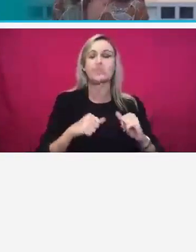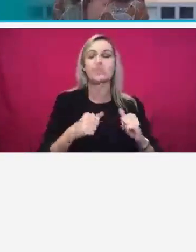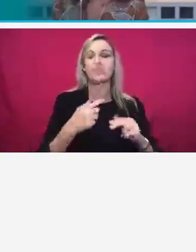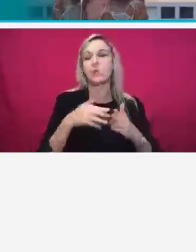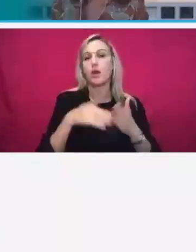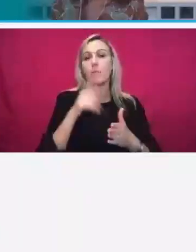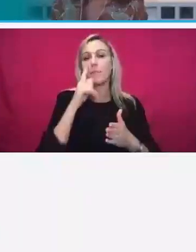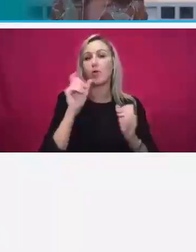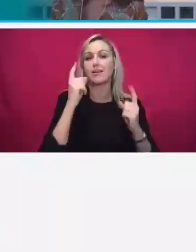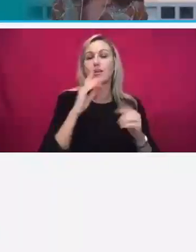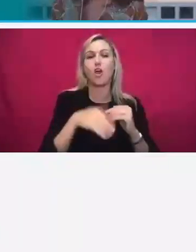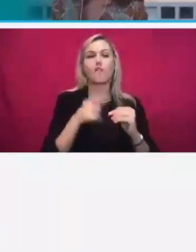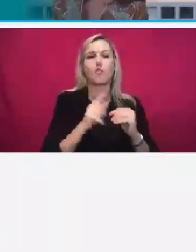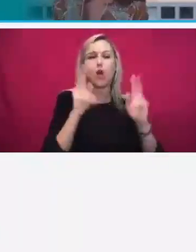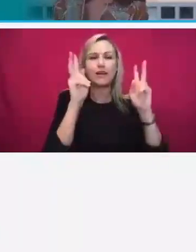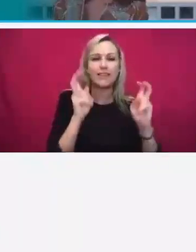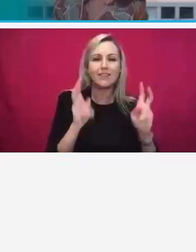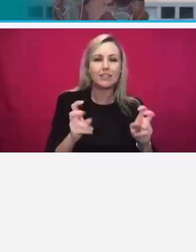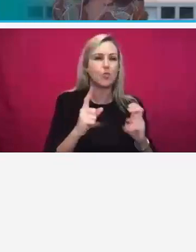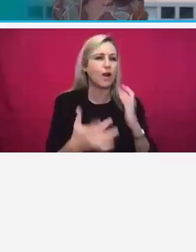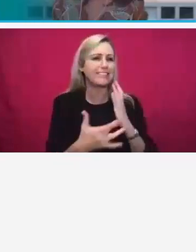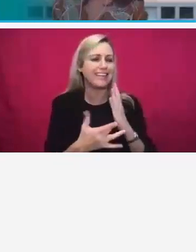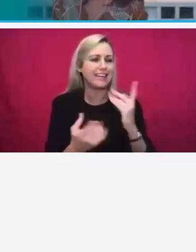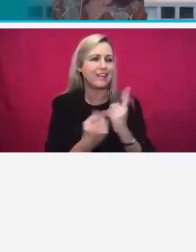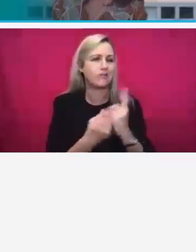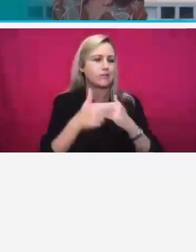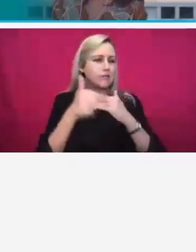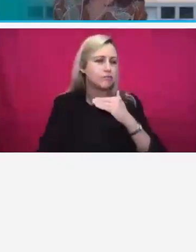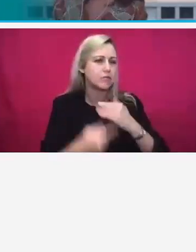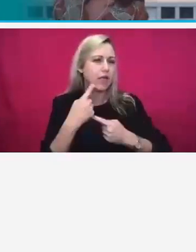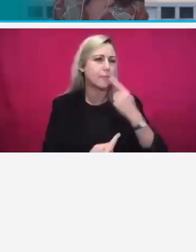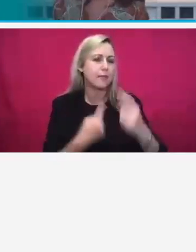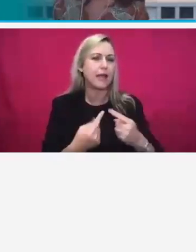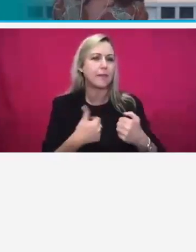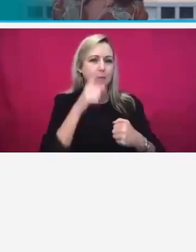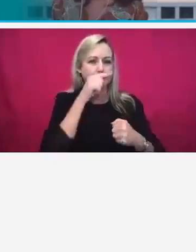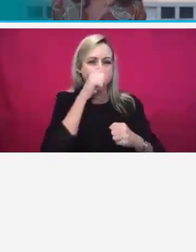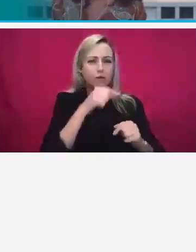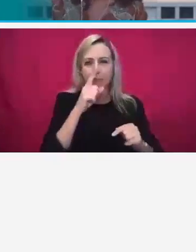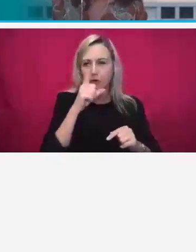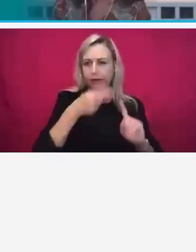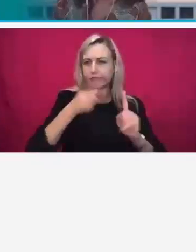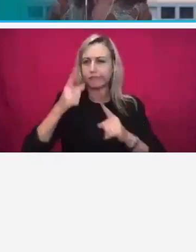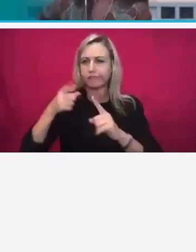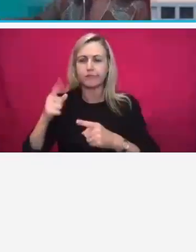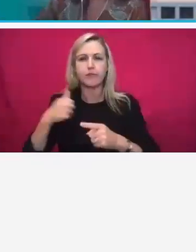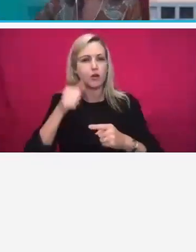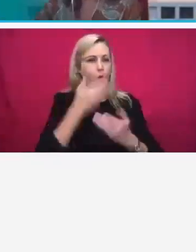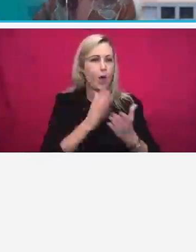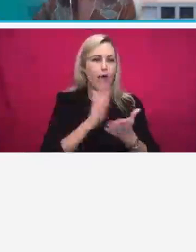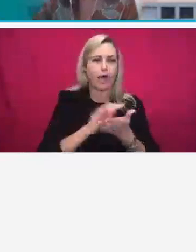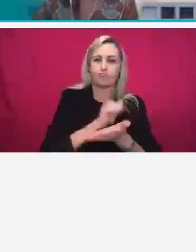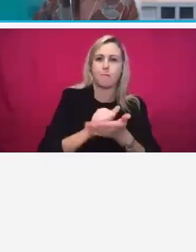understand the definitions, the technical aspects, and help them to implement these reporting